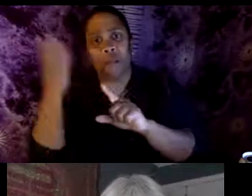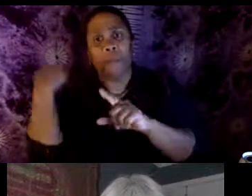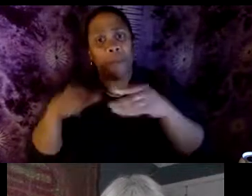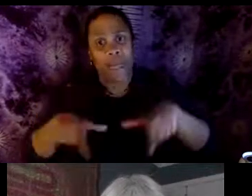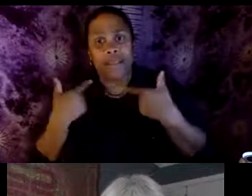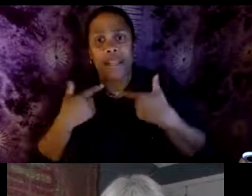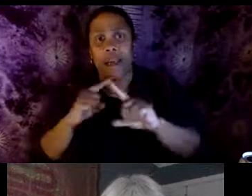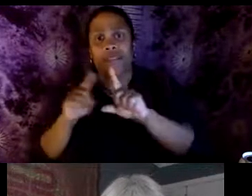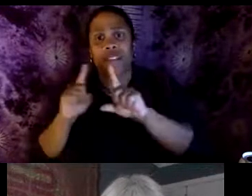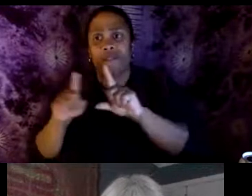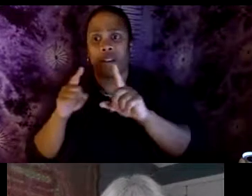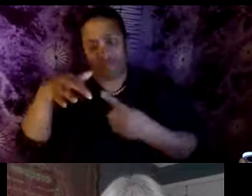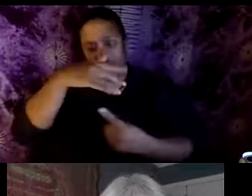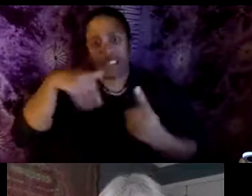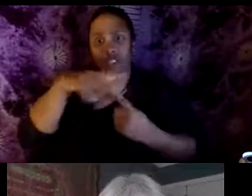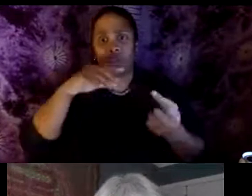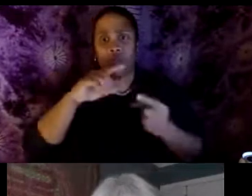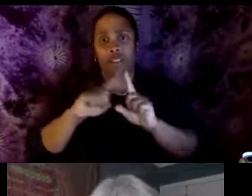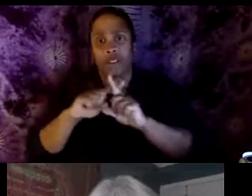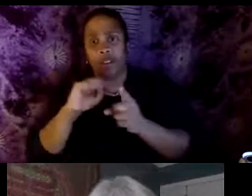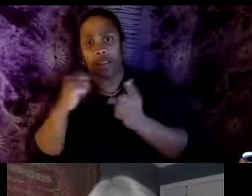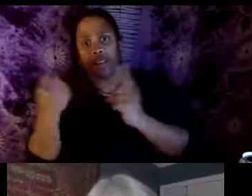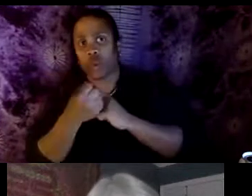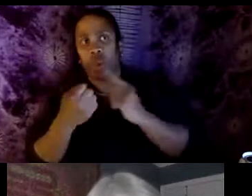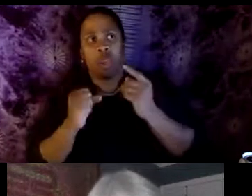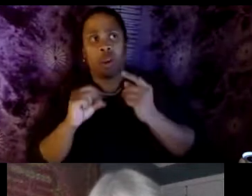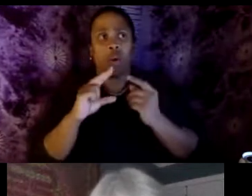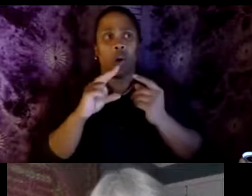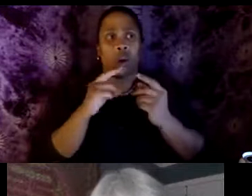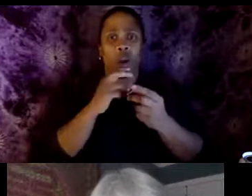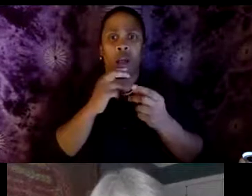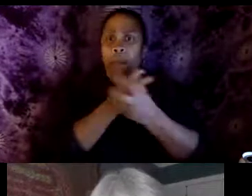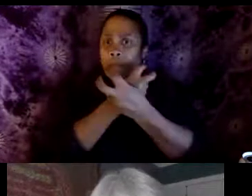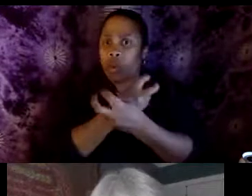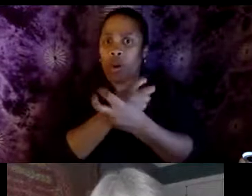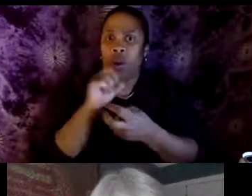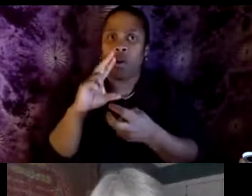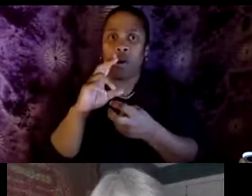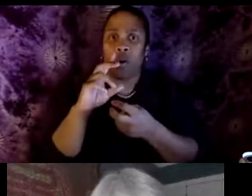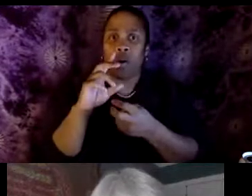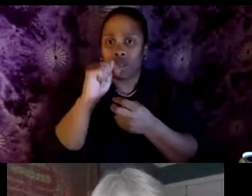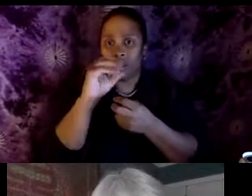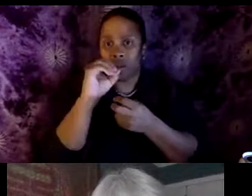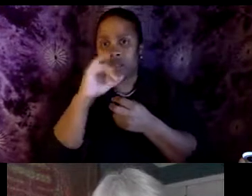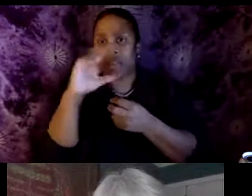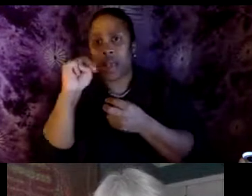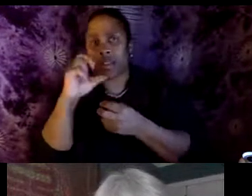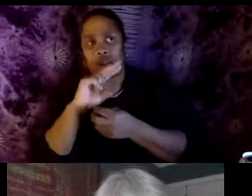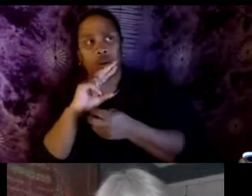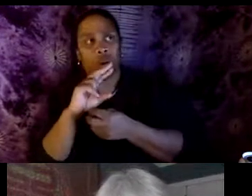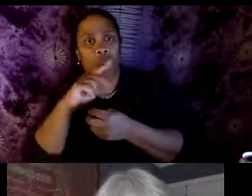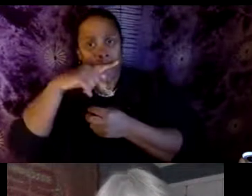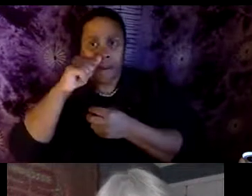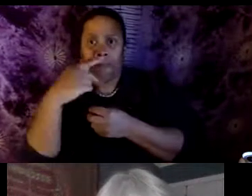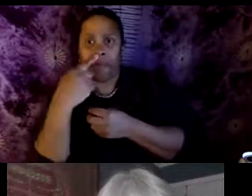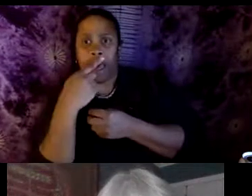could be, you know, something that, you know, a toxin or pathogen that you've been exposed that have rewired your brain in funky ways, or nutrition issues. So